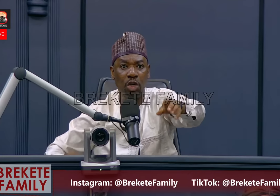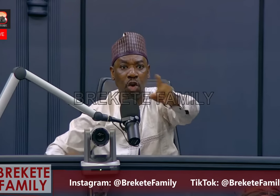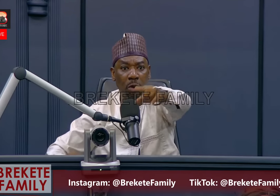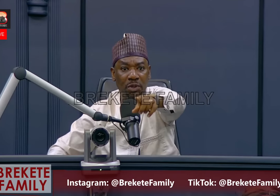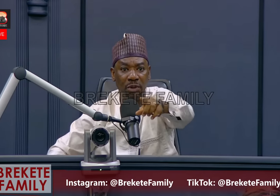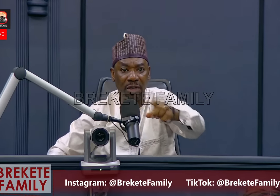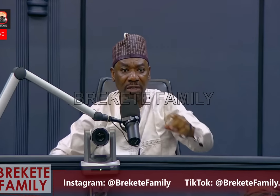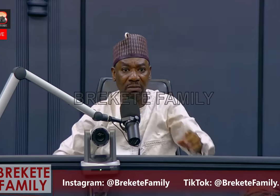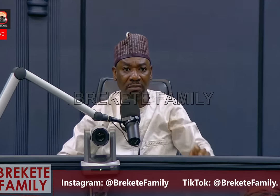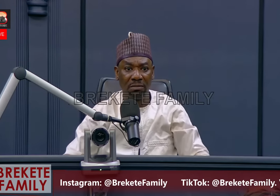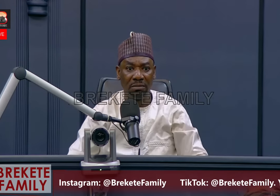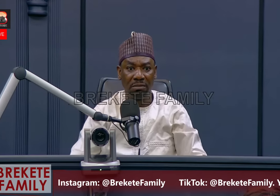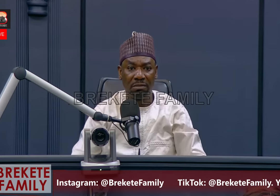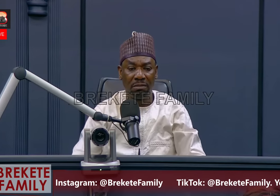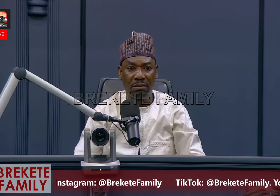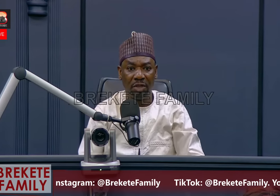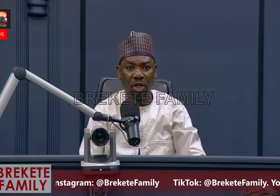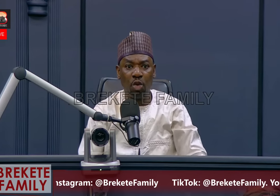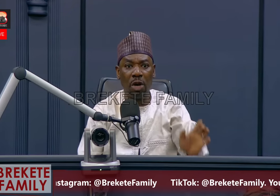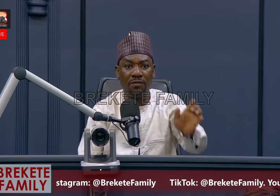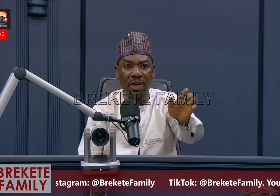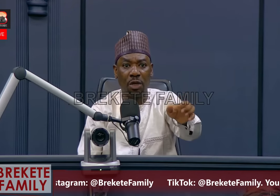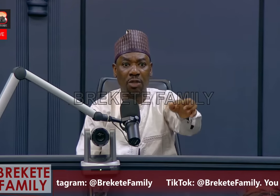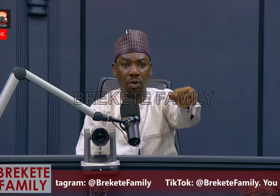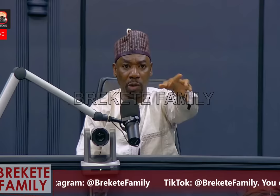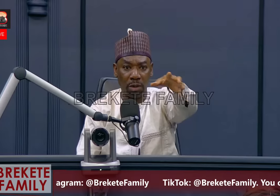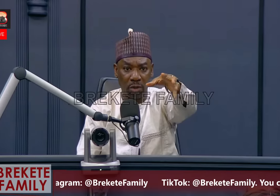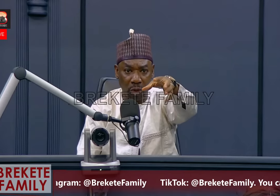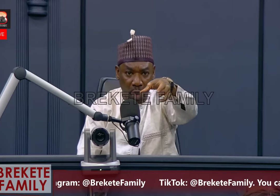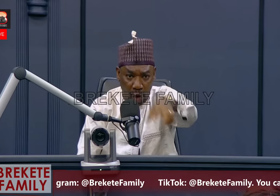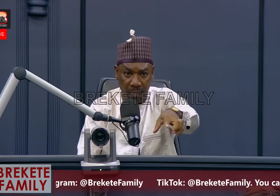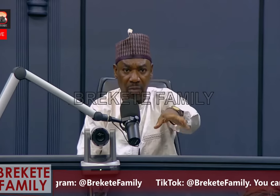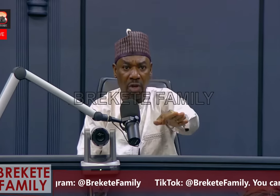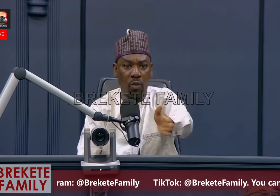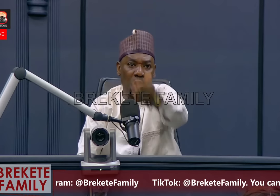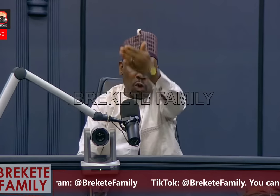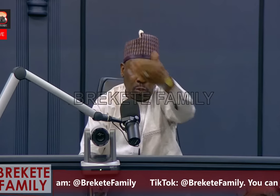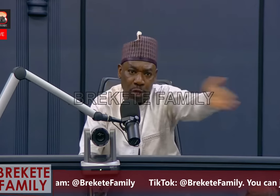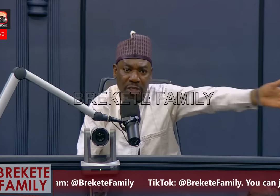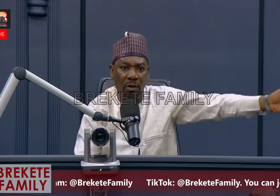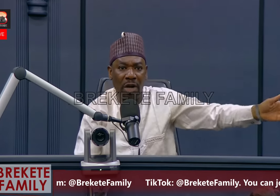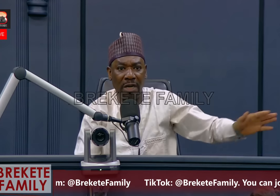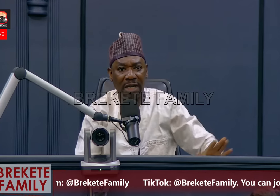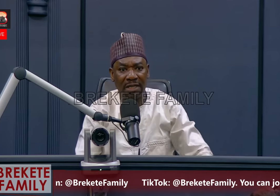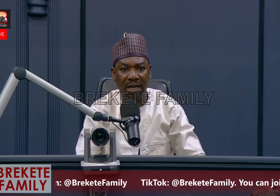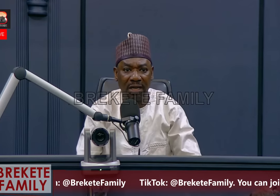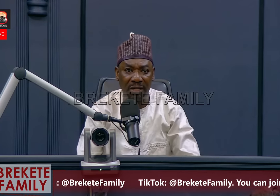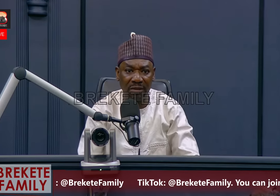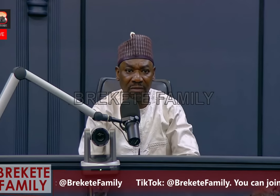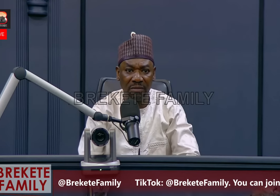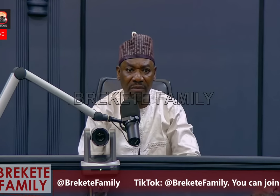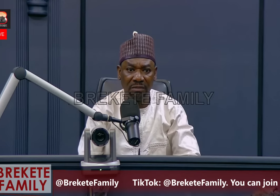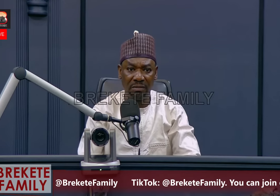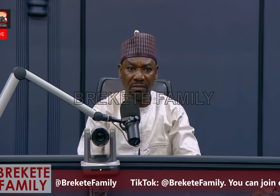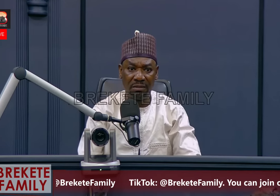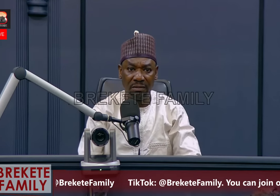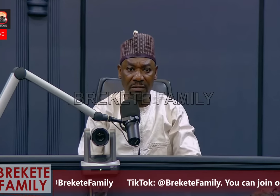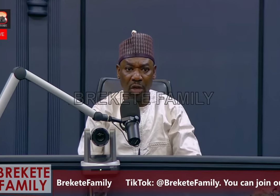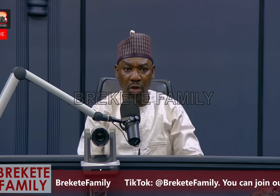the machine obsolete newer versions go don't come we go push that one